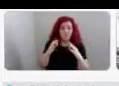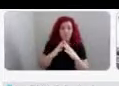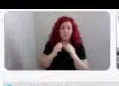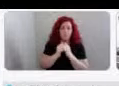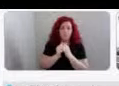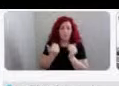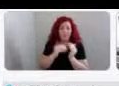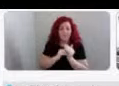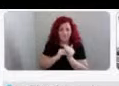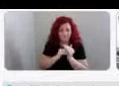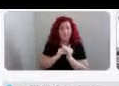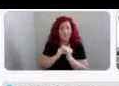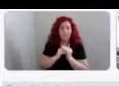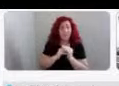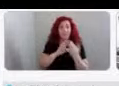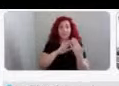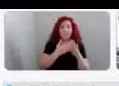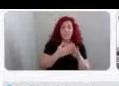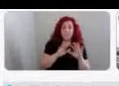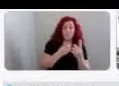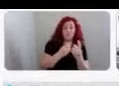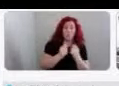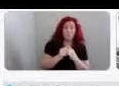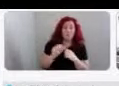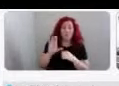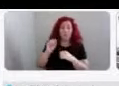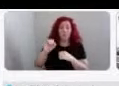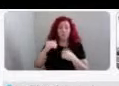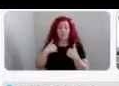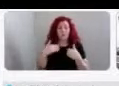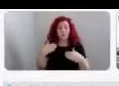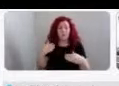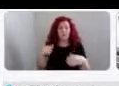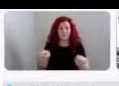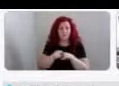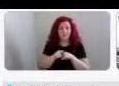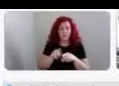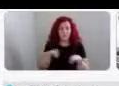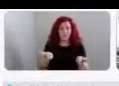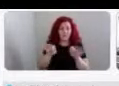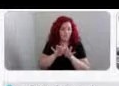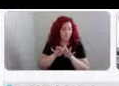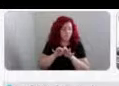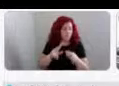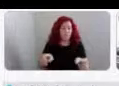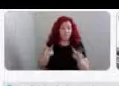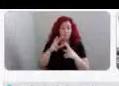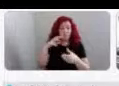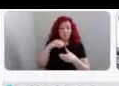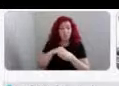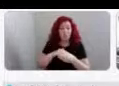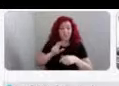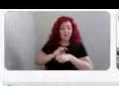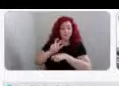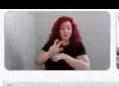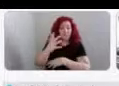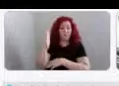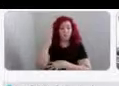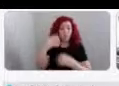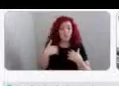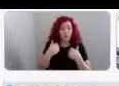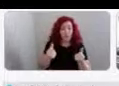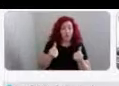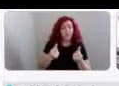and places a city in the district with communities that share similar values these values include investing in forest health and watershed